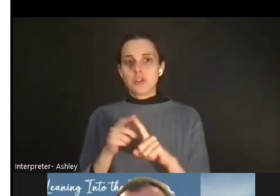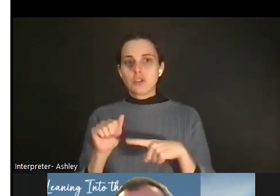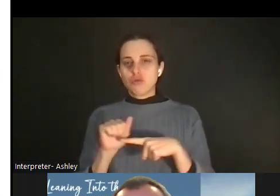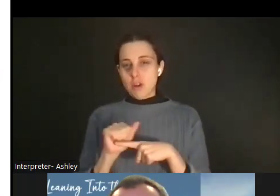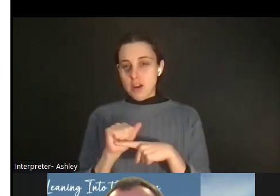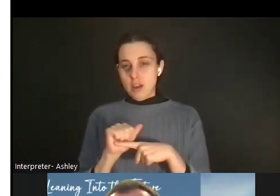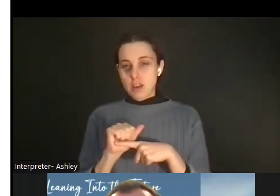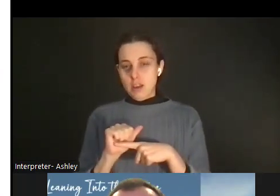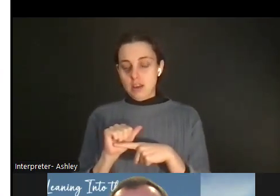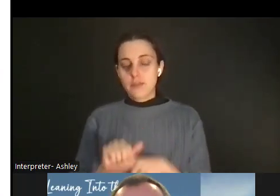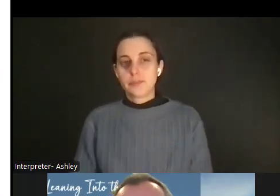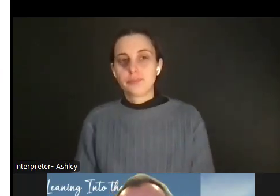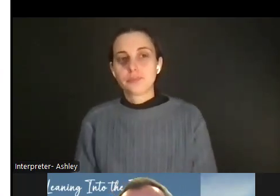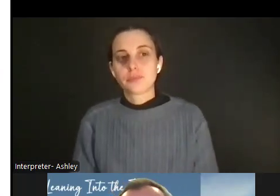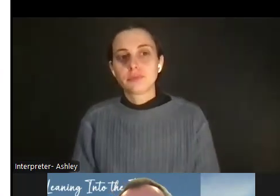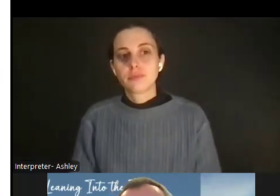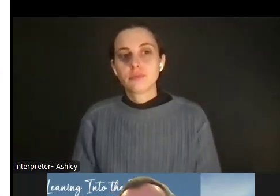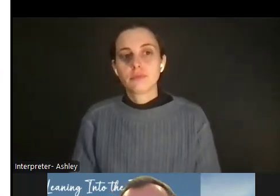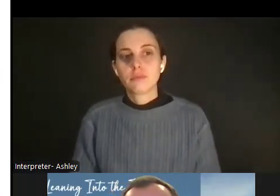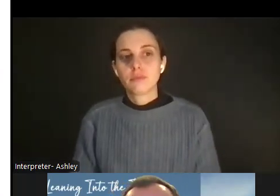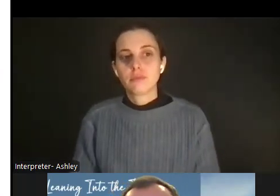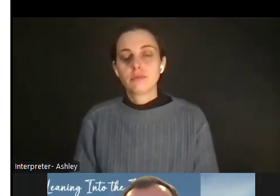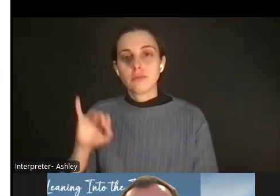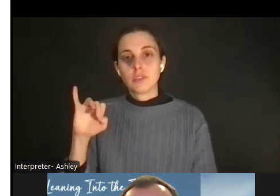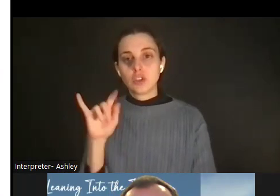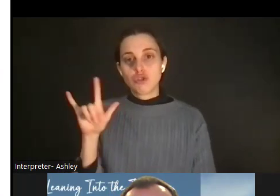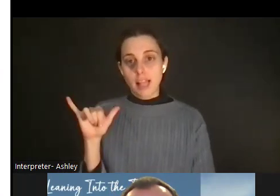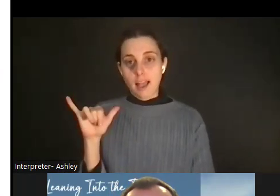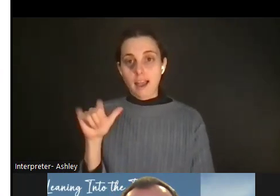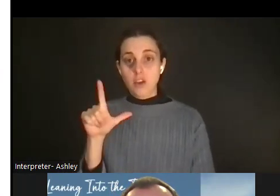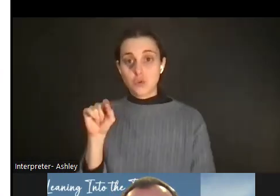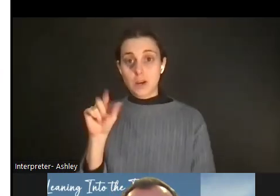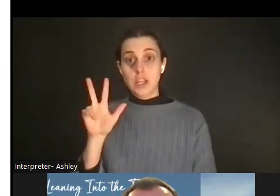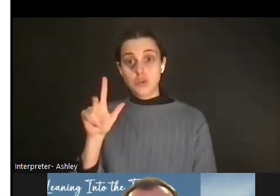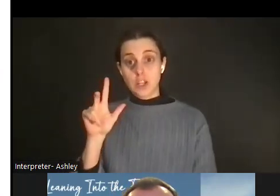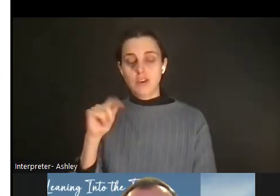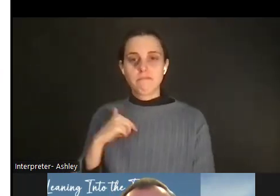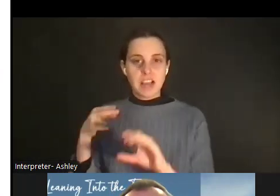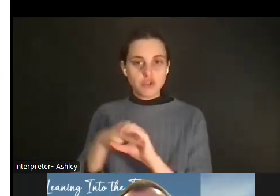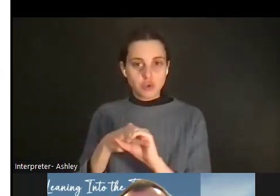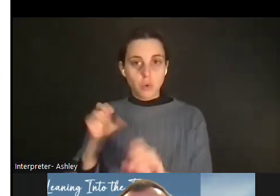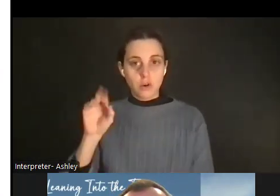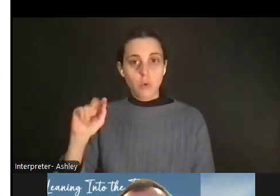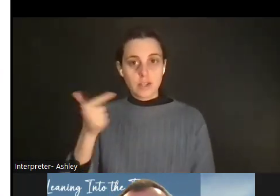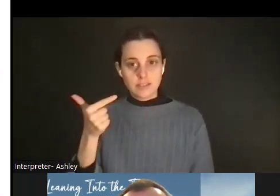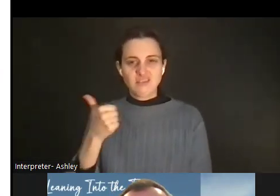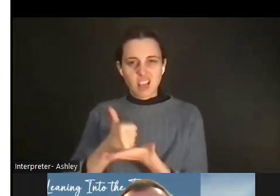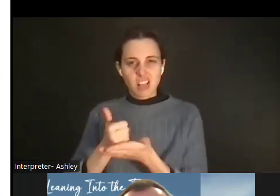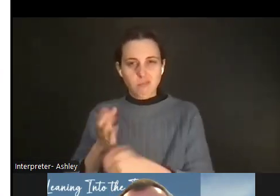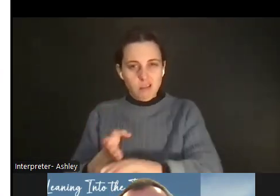when we look at the in July 2023, when I rejoined or joined,